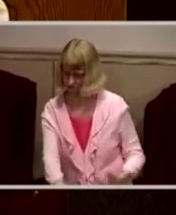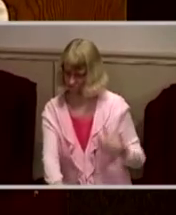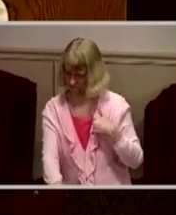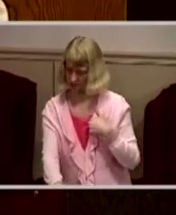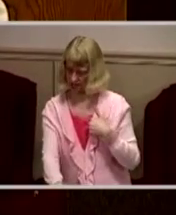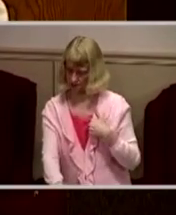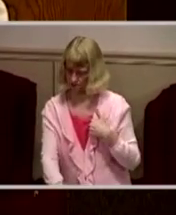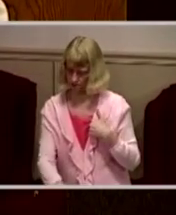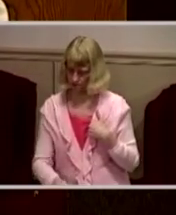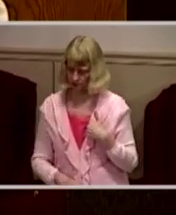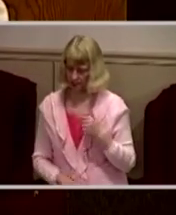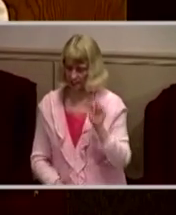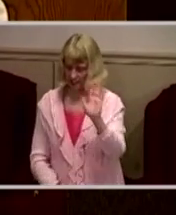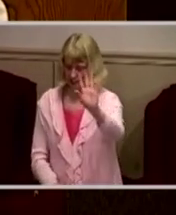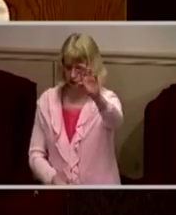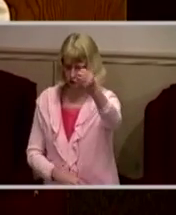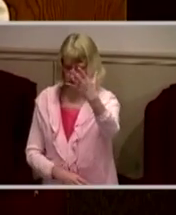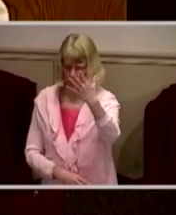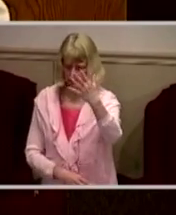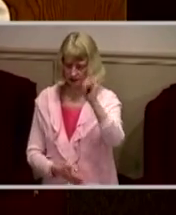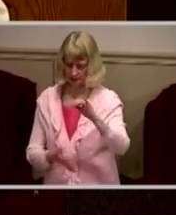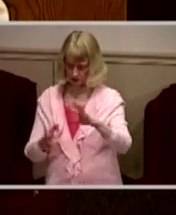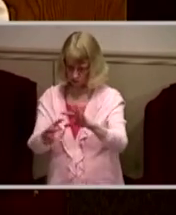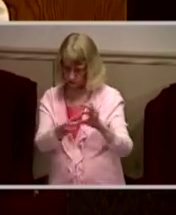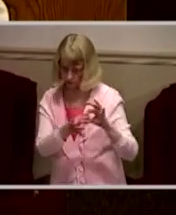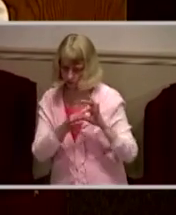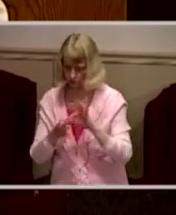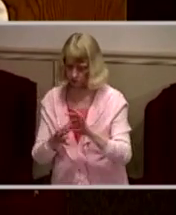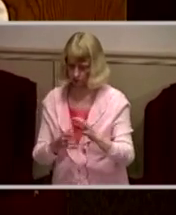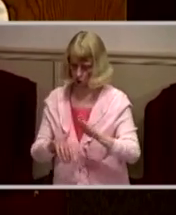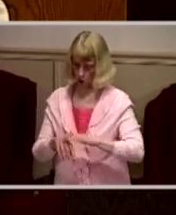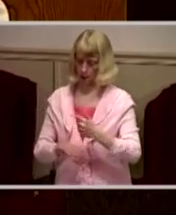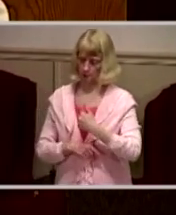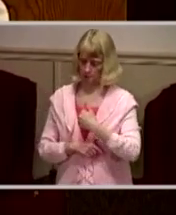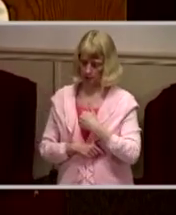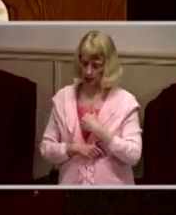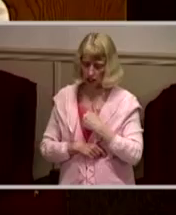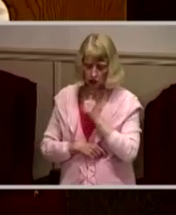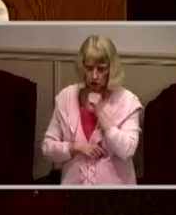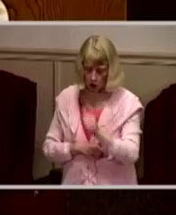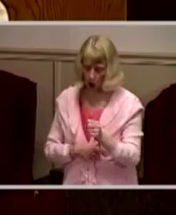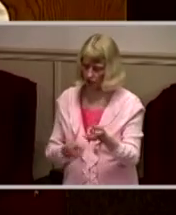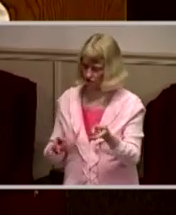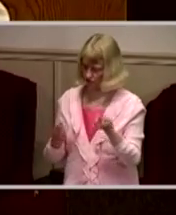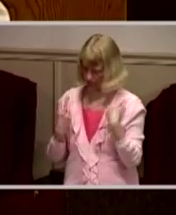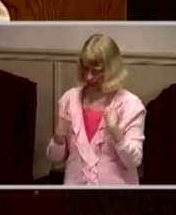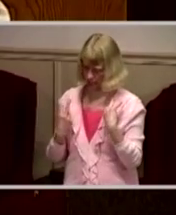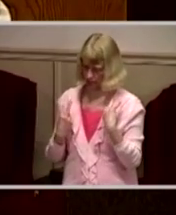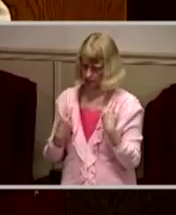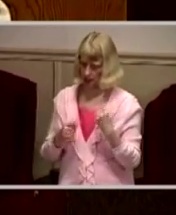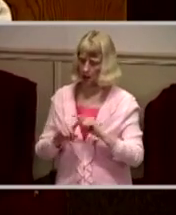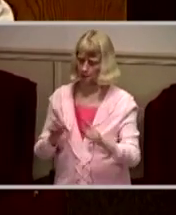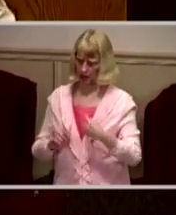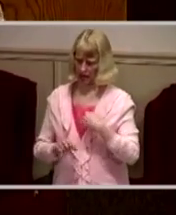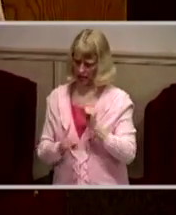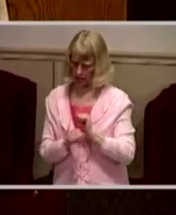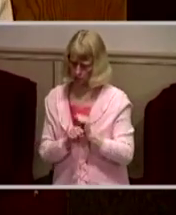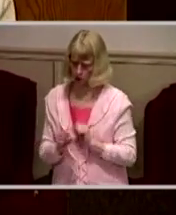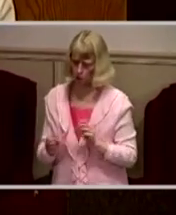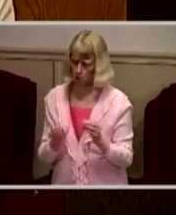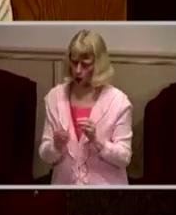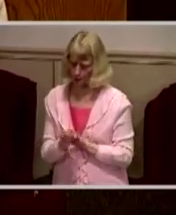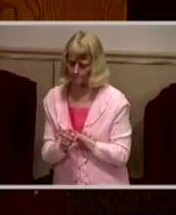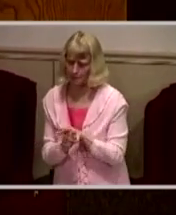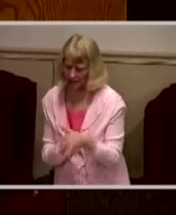am, and His grace, which was bestowed upon me, was not in vain, but I labored